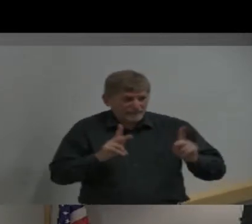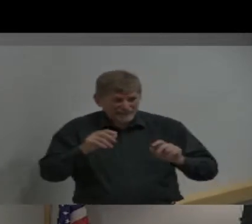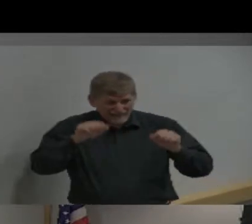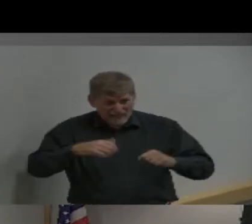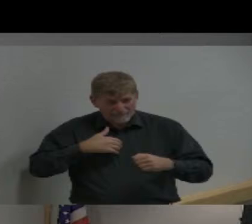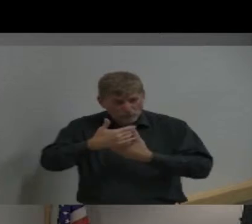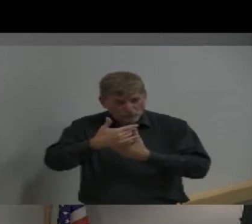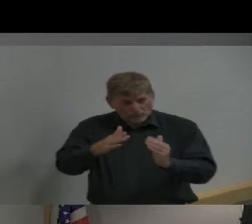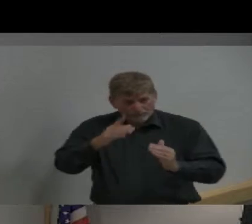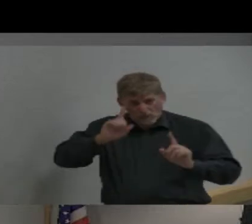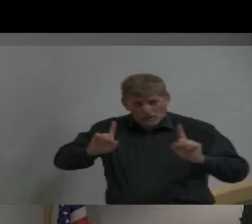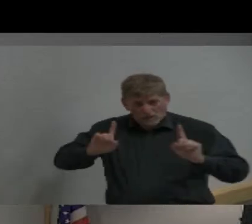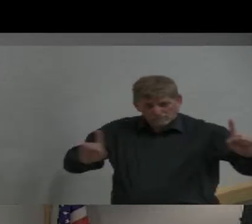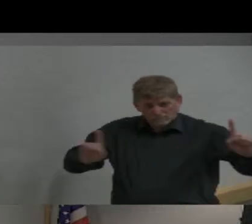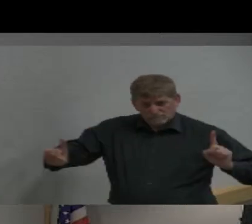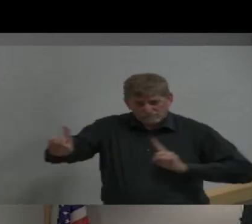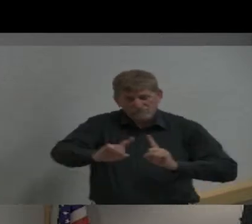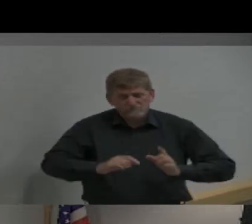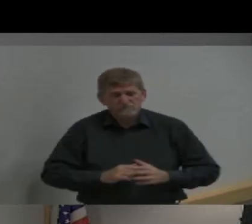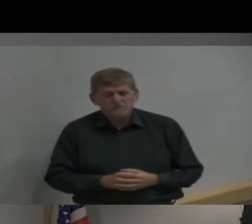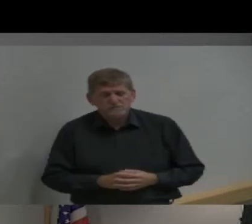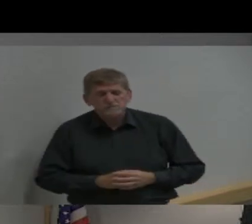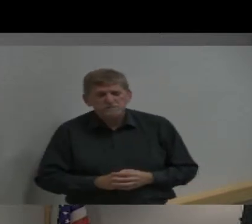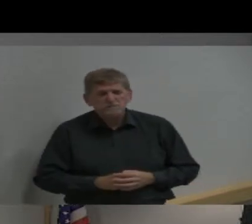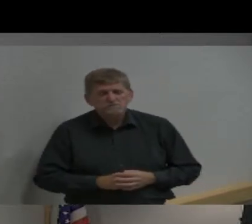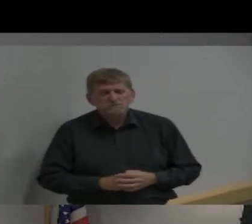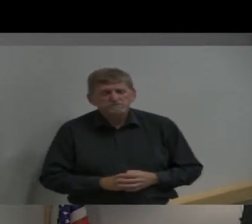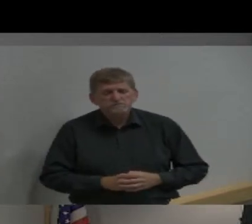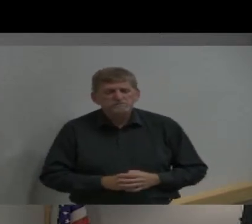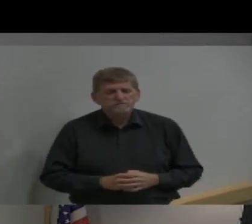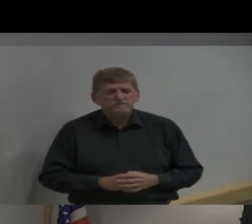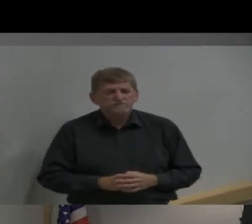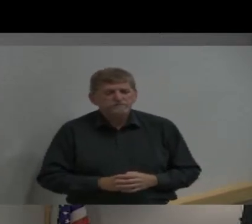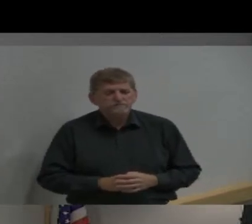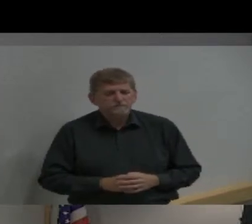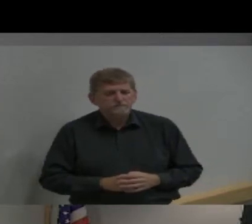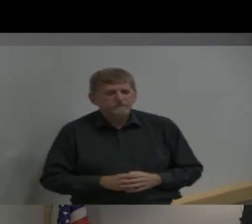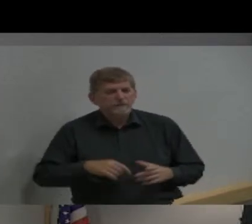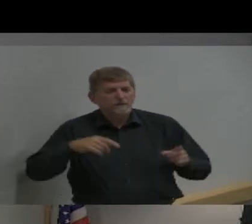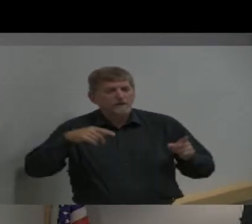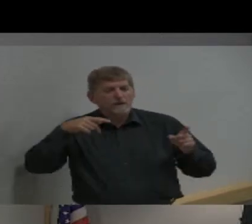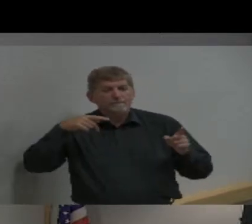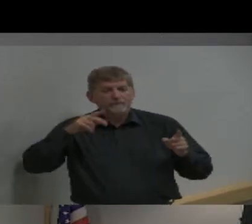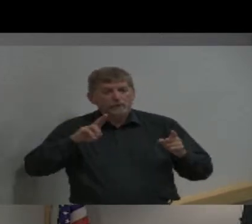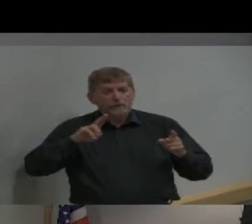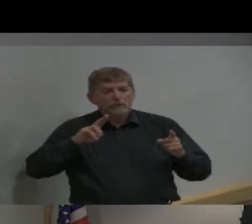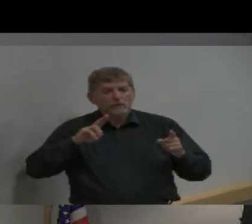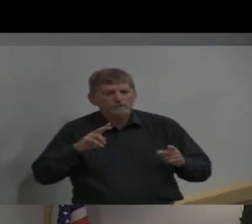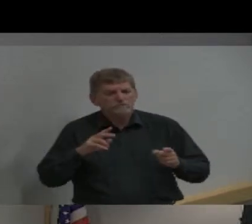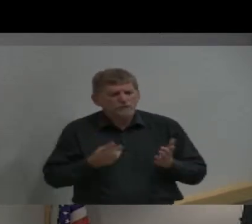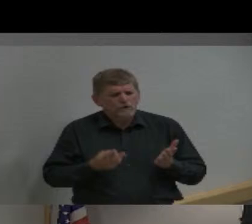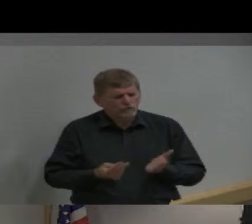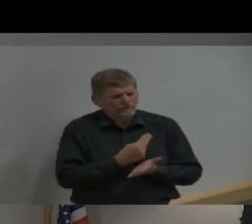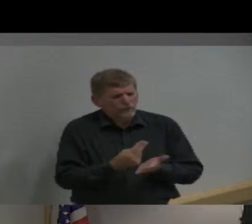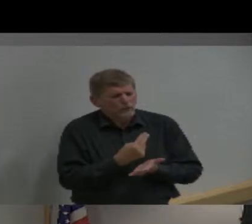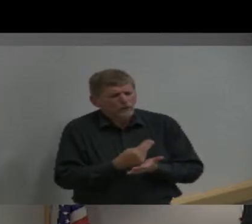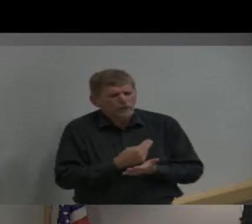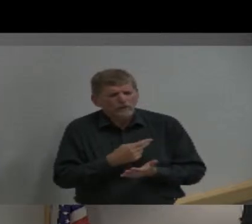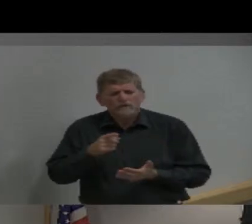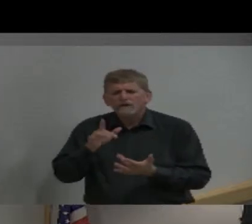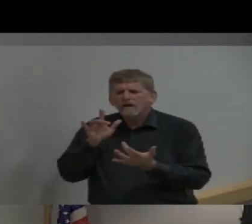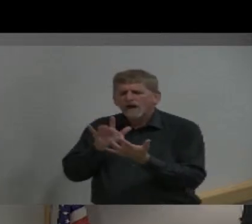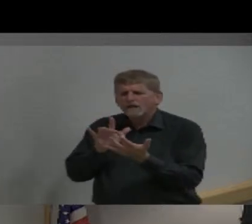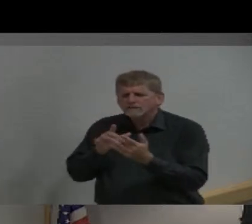I can go next. Oh, sure, go ahead. At Purdue, we have an opportunity to review the contact tracing reports and try to